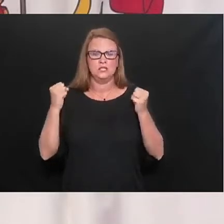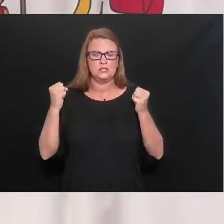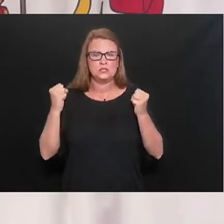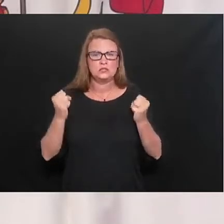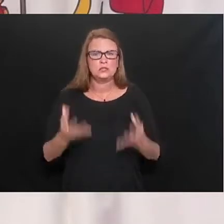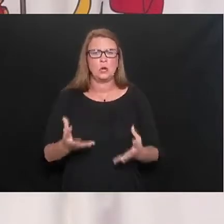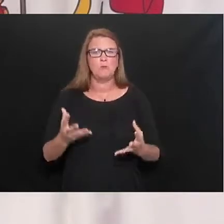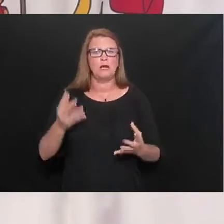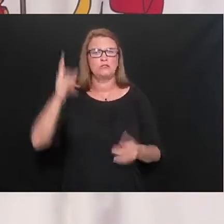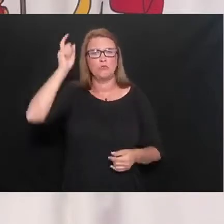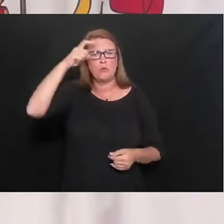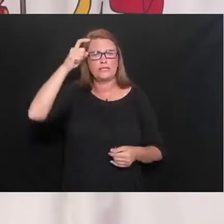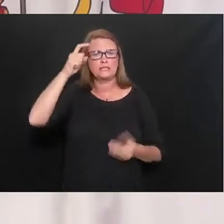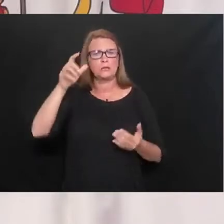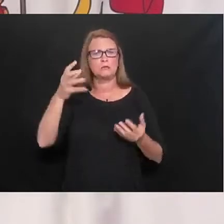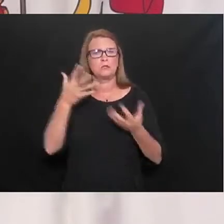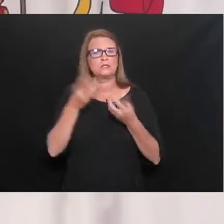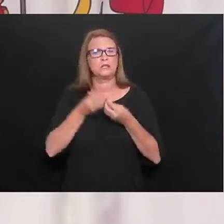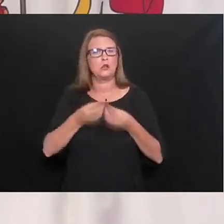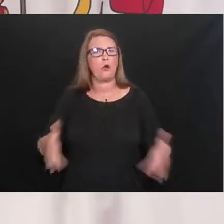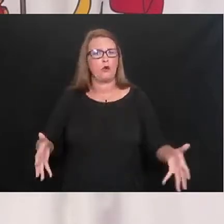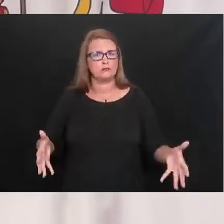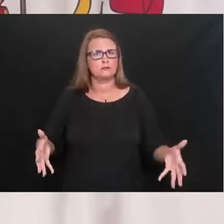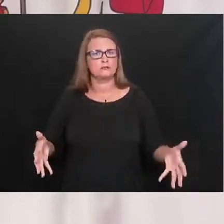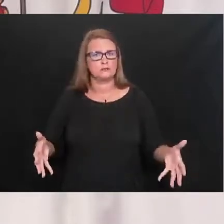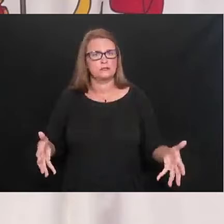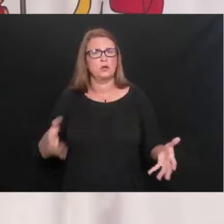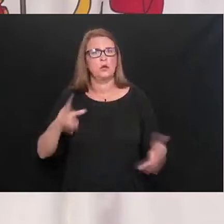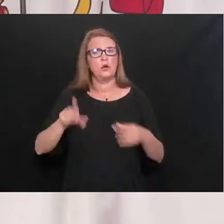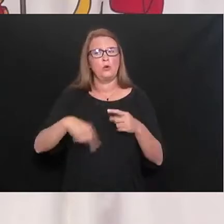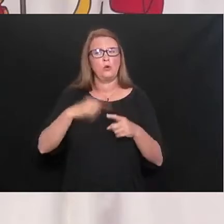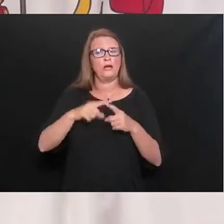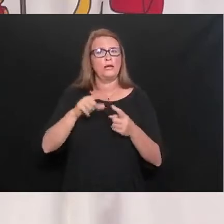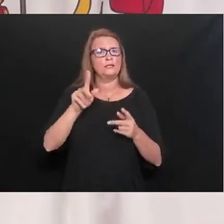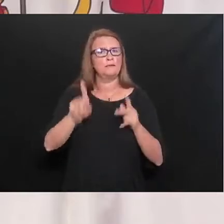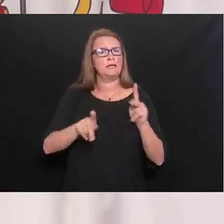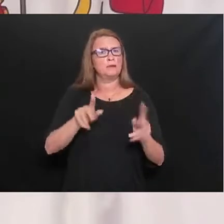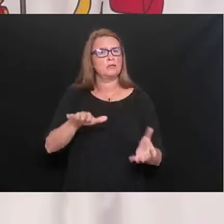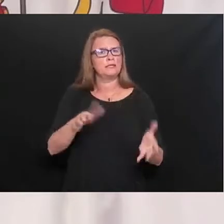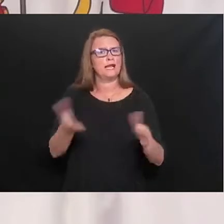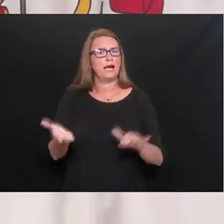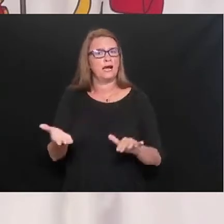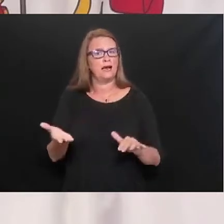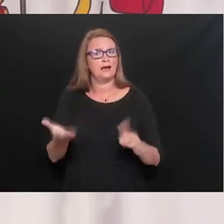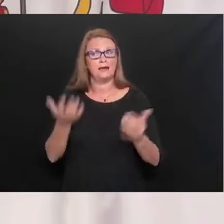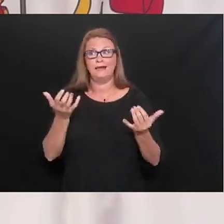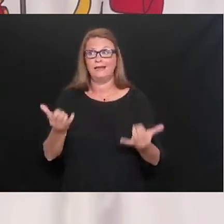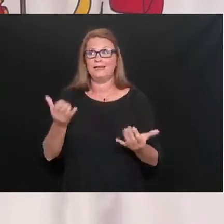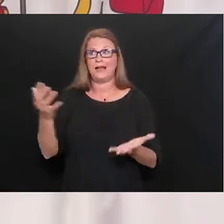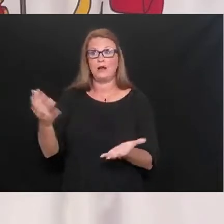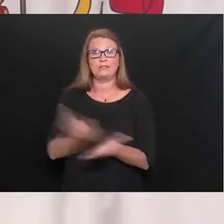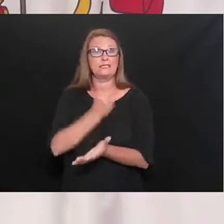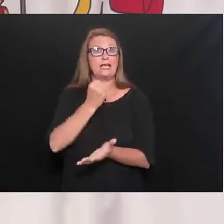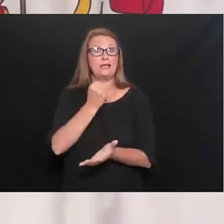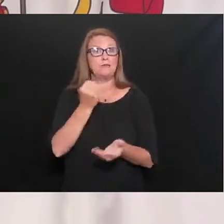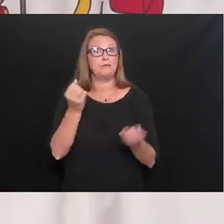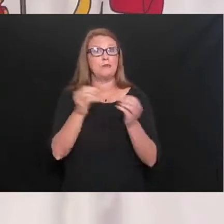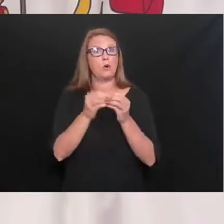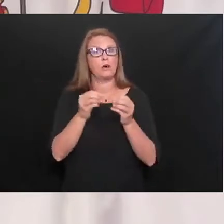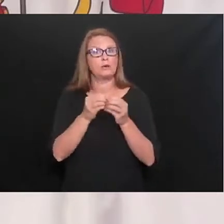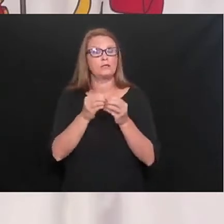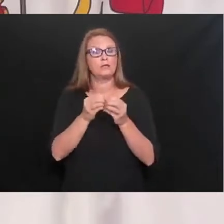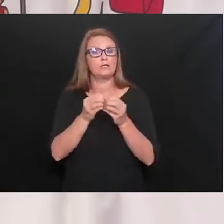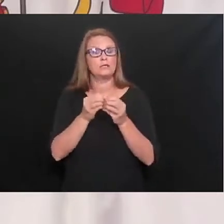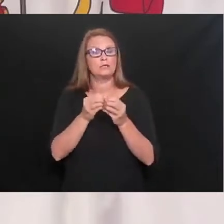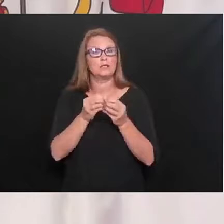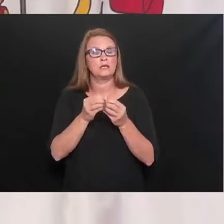of our wisdom before, and now it's taken even more. It took a slice at